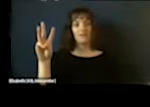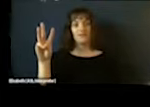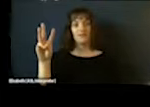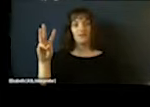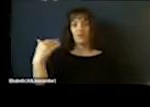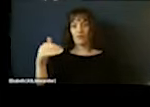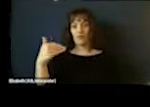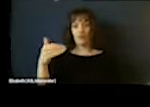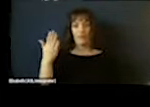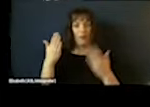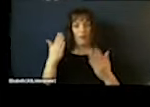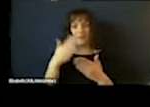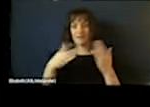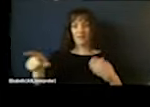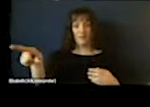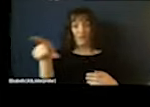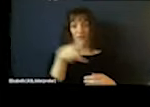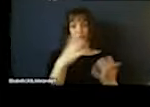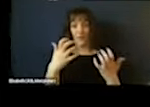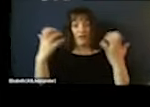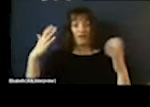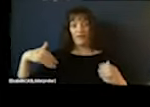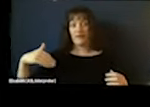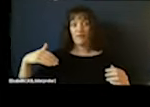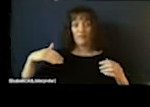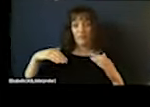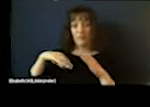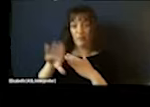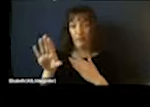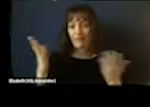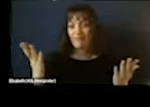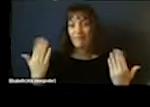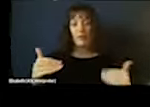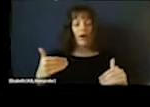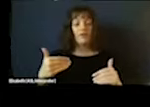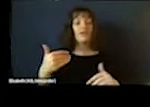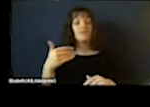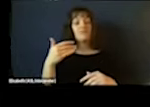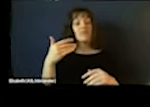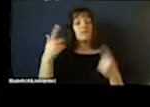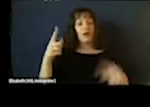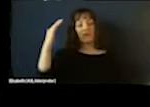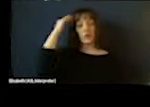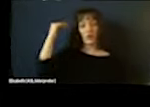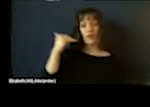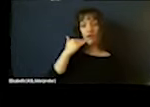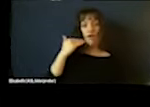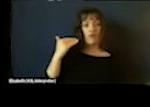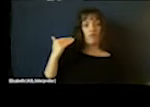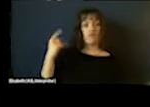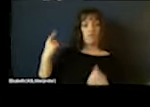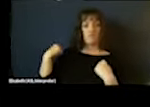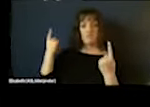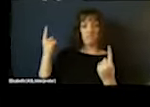time. Yeah, it's a little bit kind of a former thing. But in Korea, until then, we don't have any astronaut at